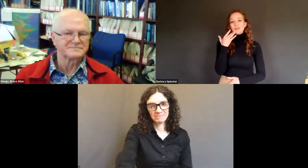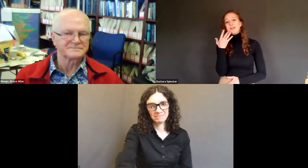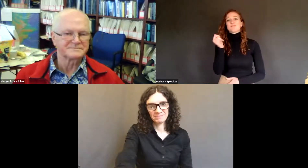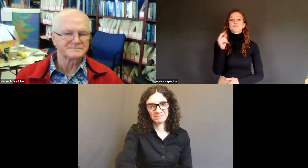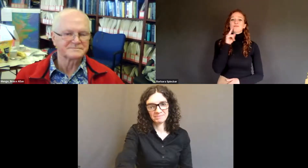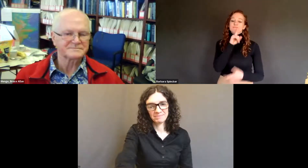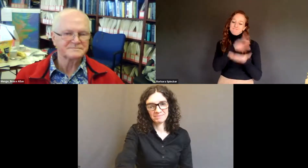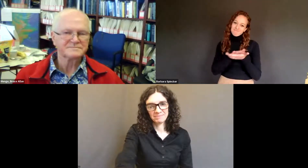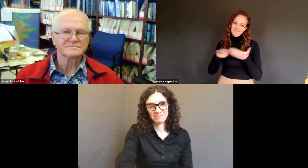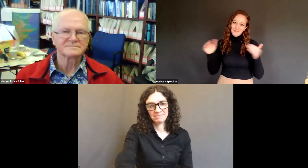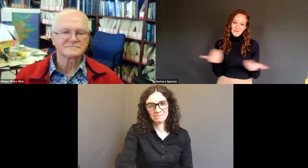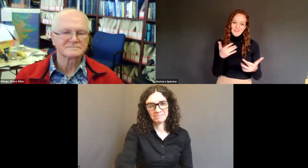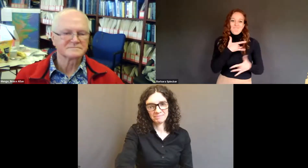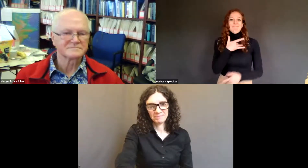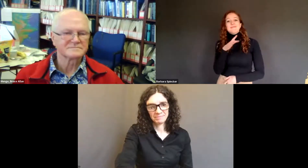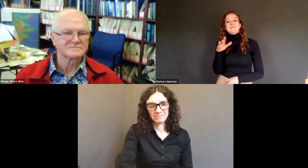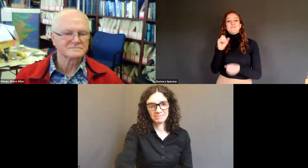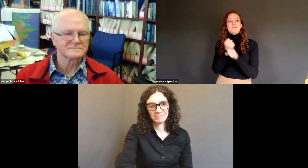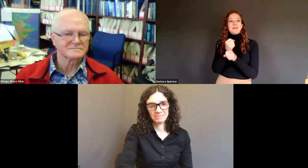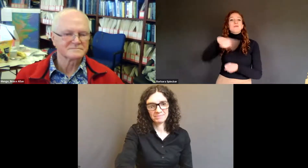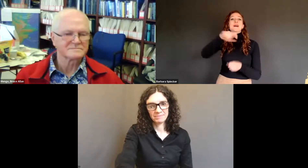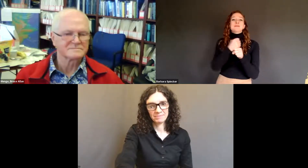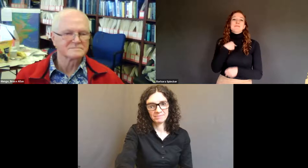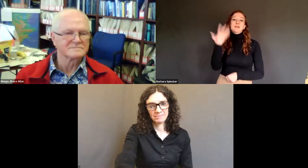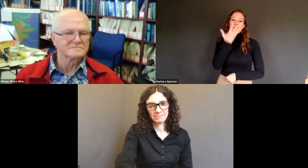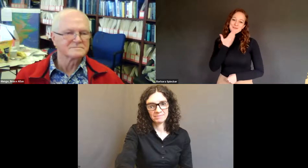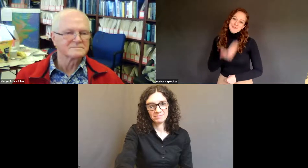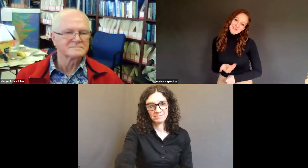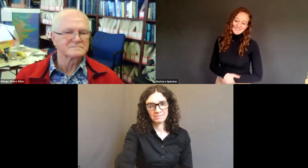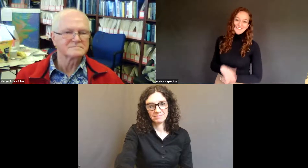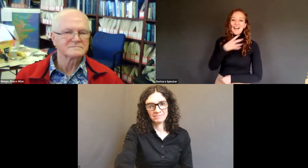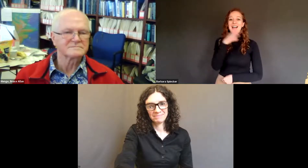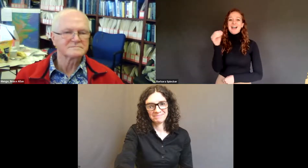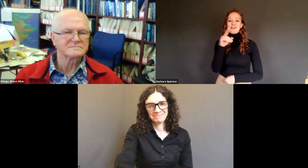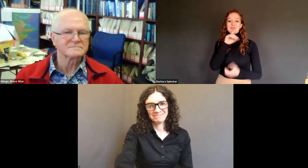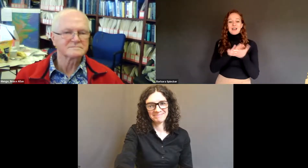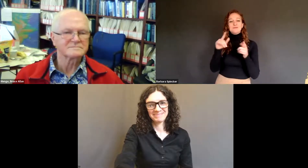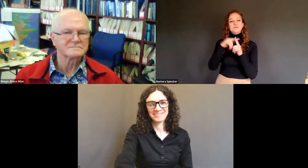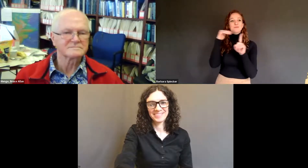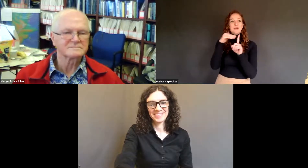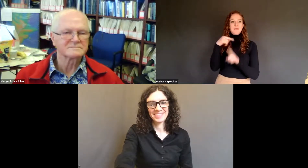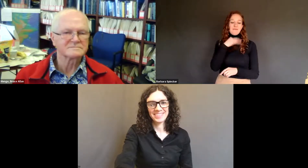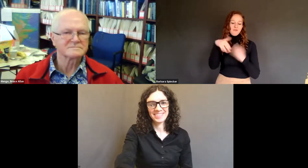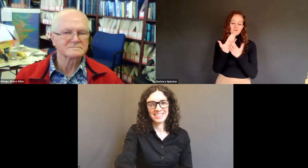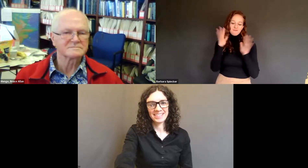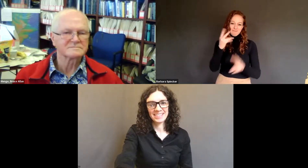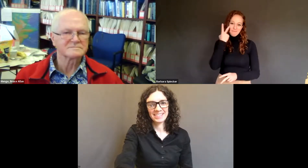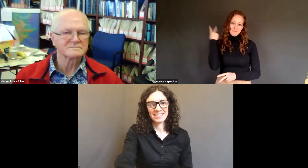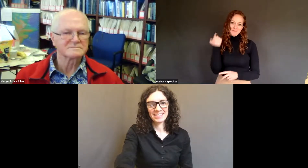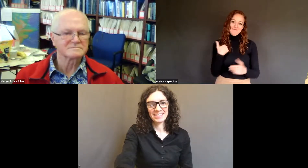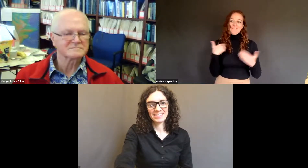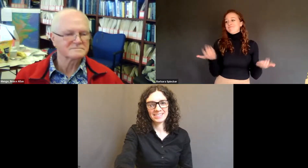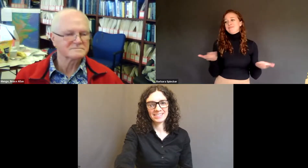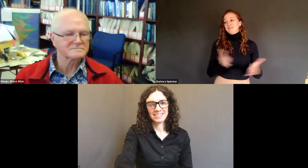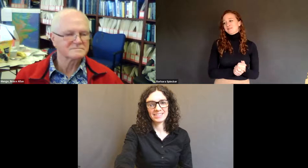Awesome. Thank you, everybody. Thank you, Brittany and Jenna and Bruce, for the really warm and heart-touching